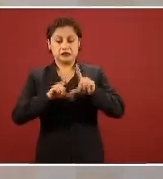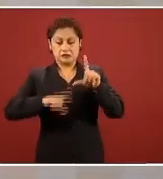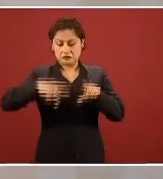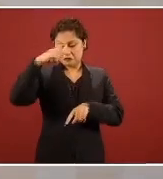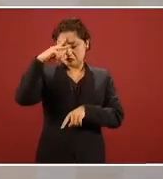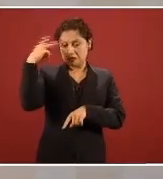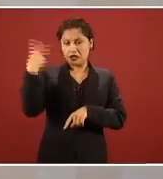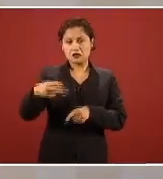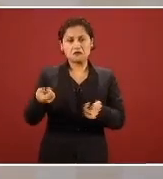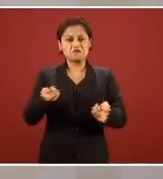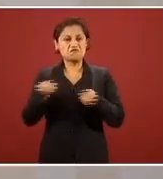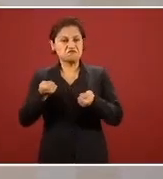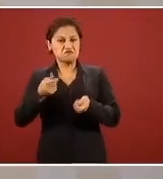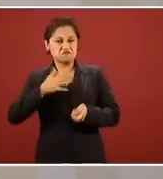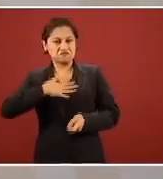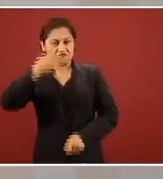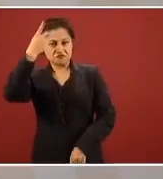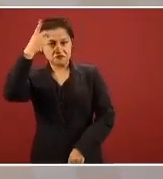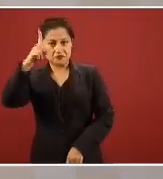Con